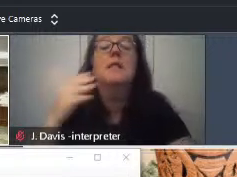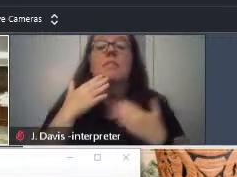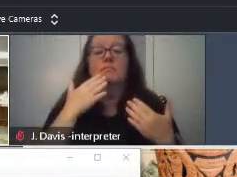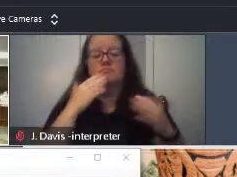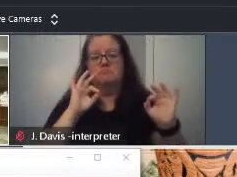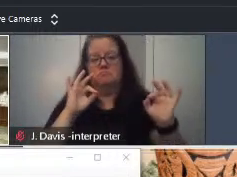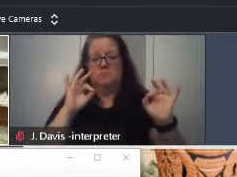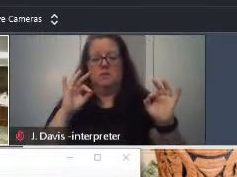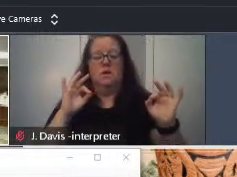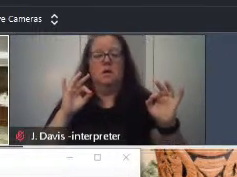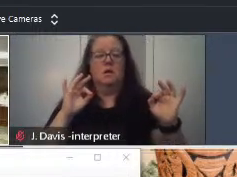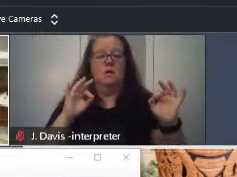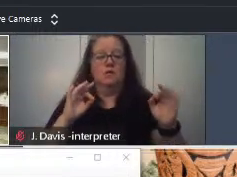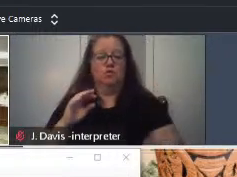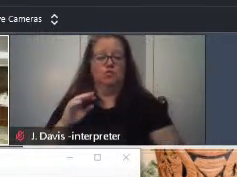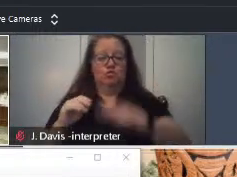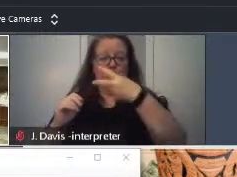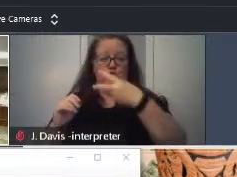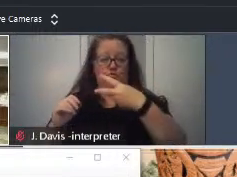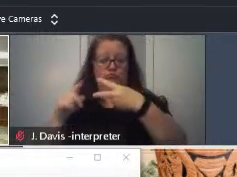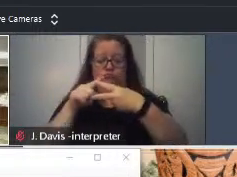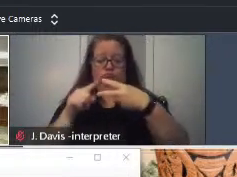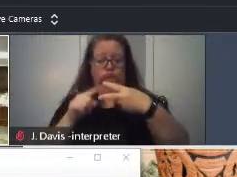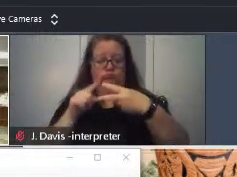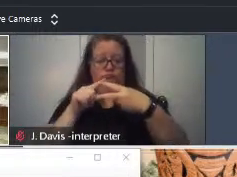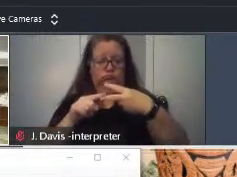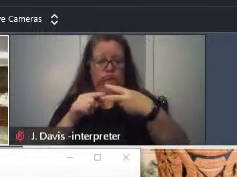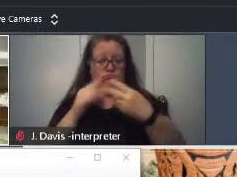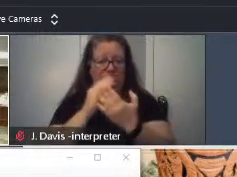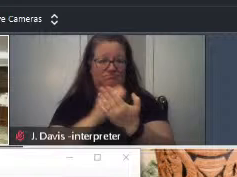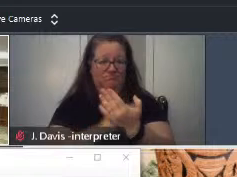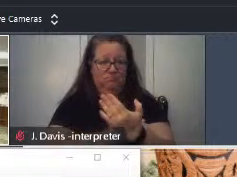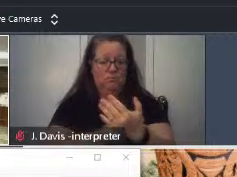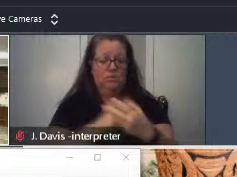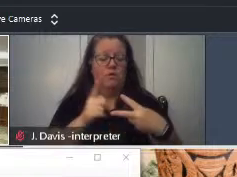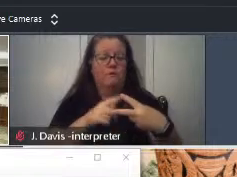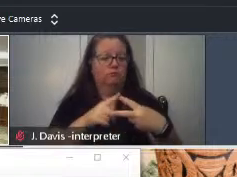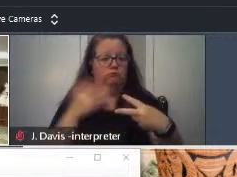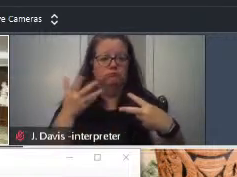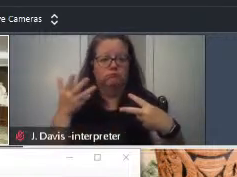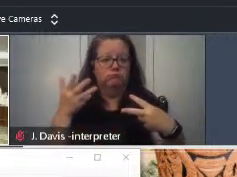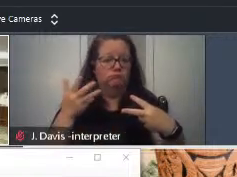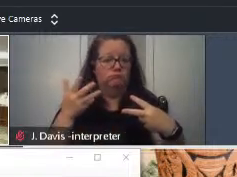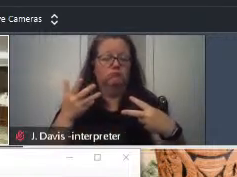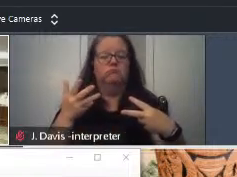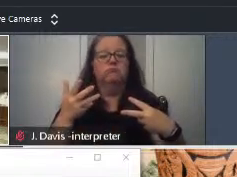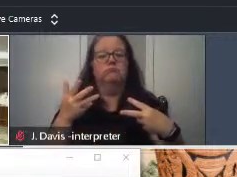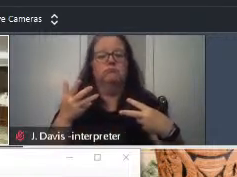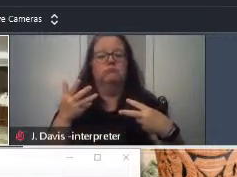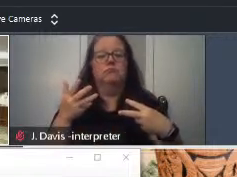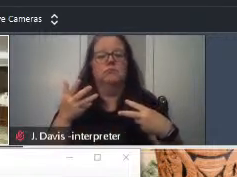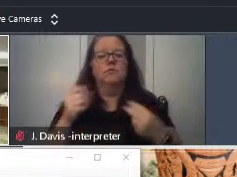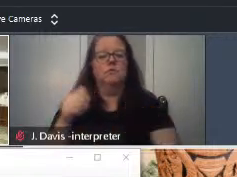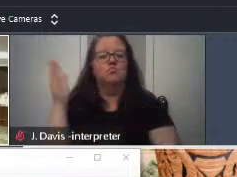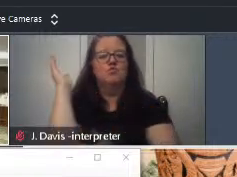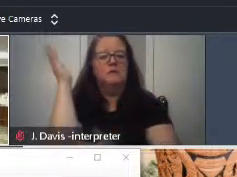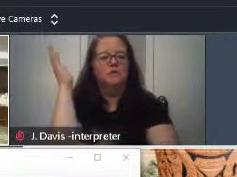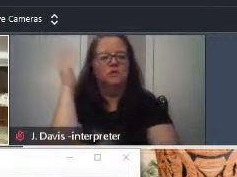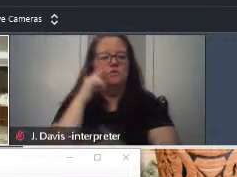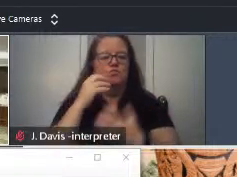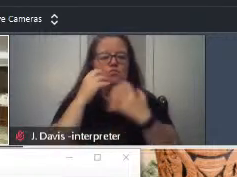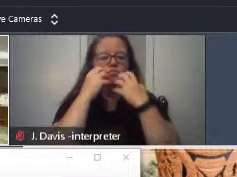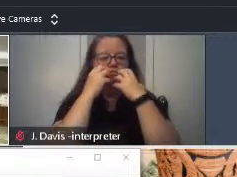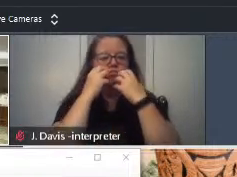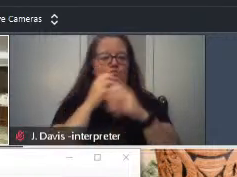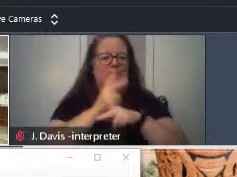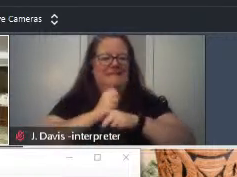members, we have 2 items on our agenda today. The first item is a presentation on the protection of whales and coordination